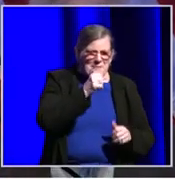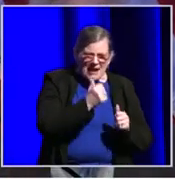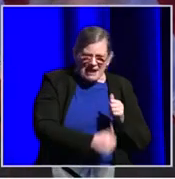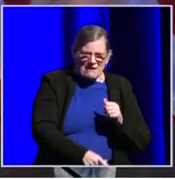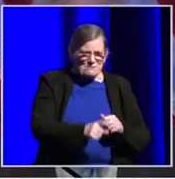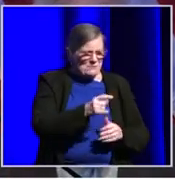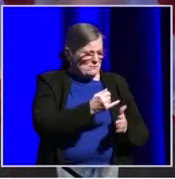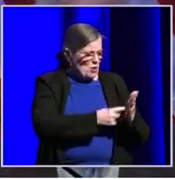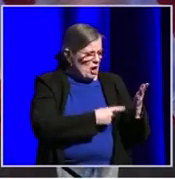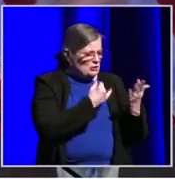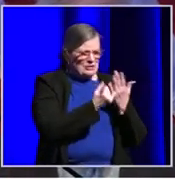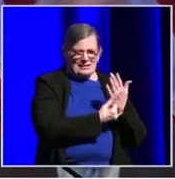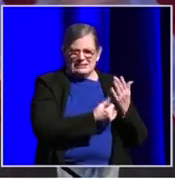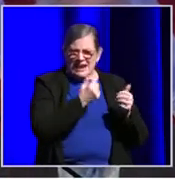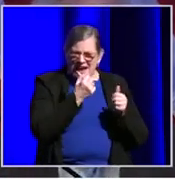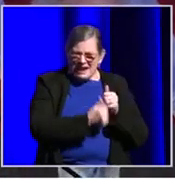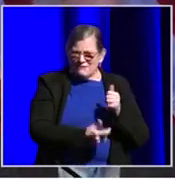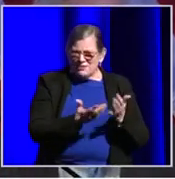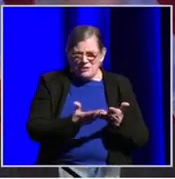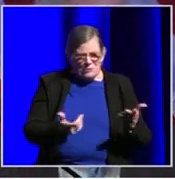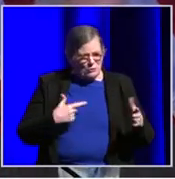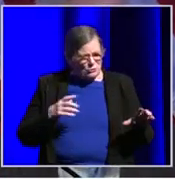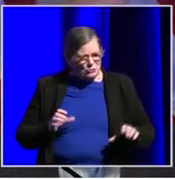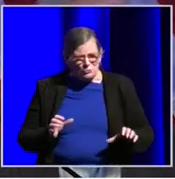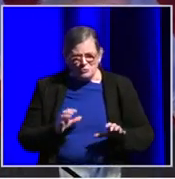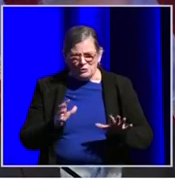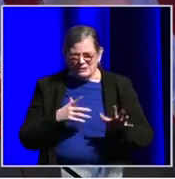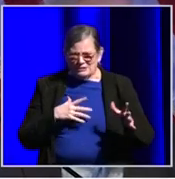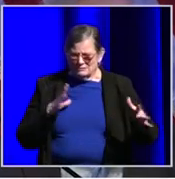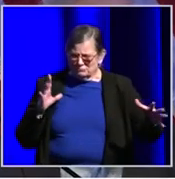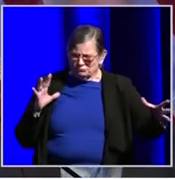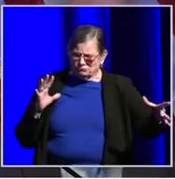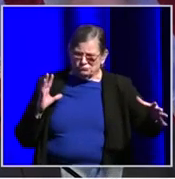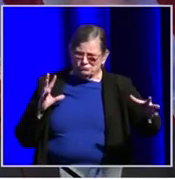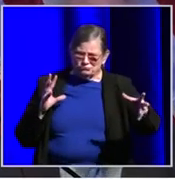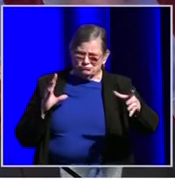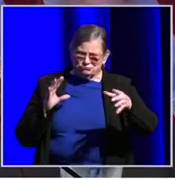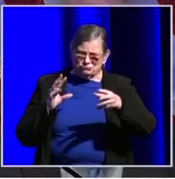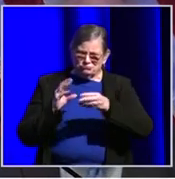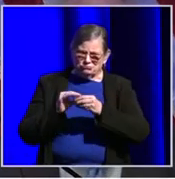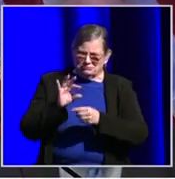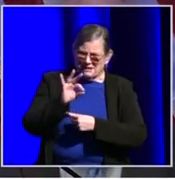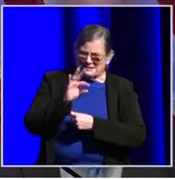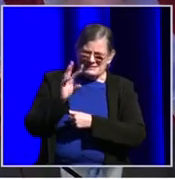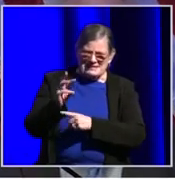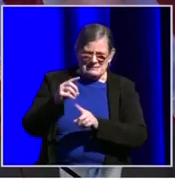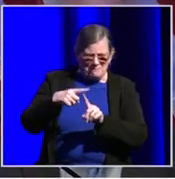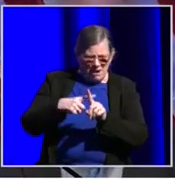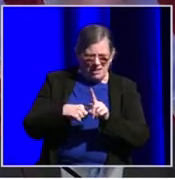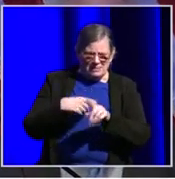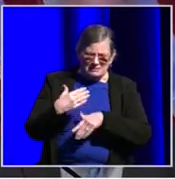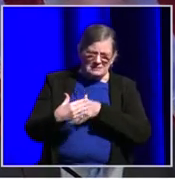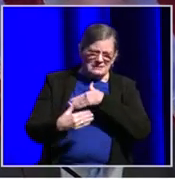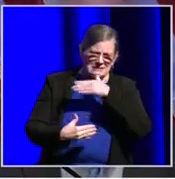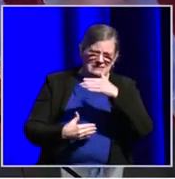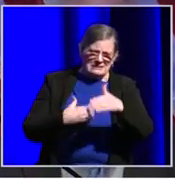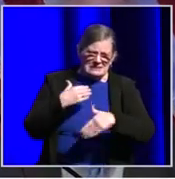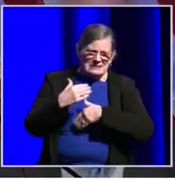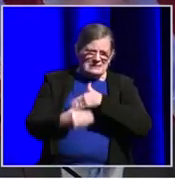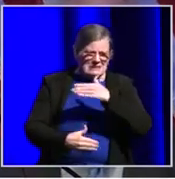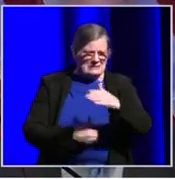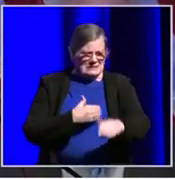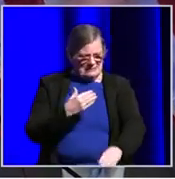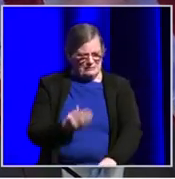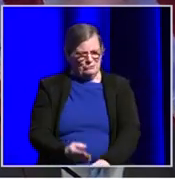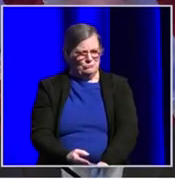which for us has added up to 96 months of progress. But we know we can't rest